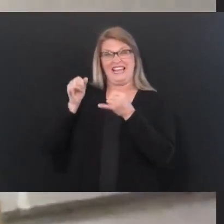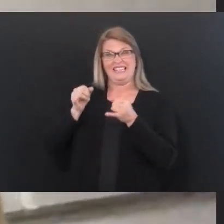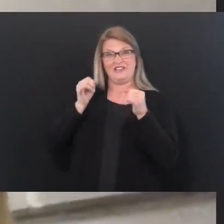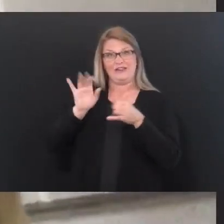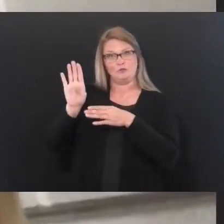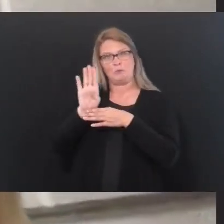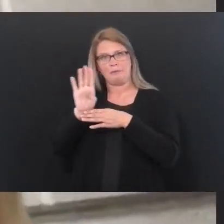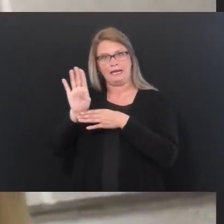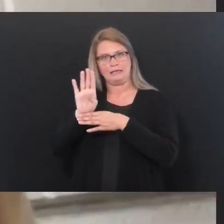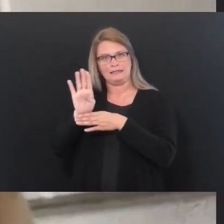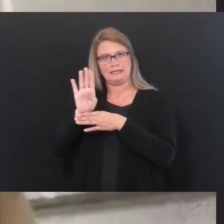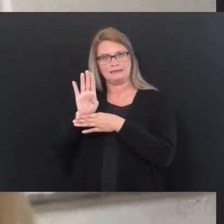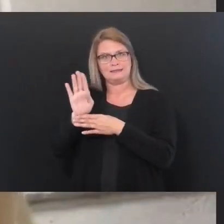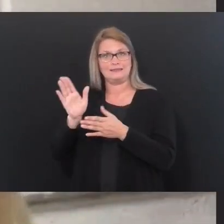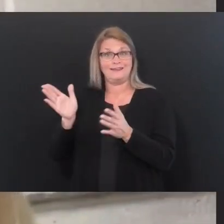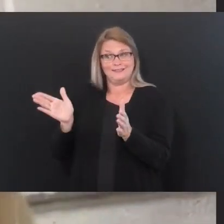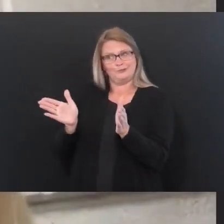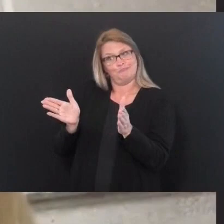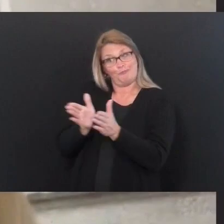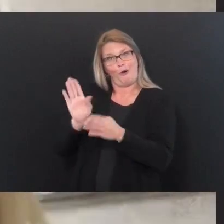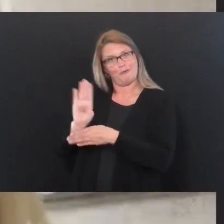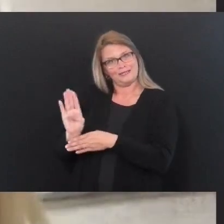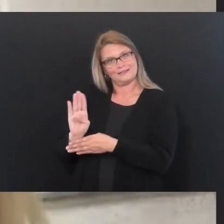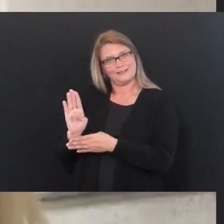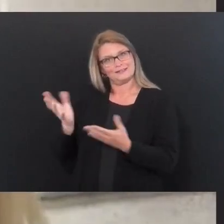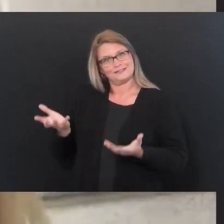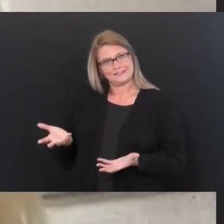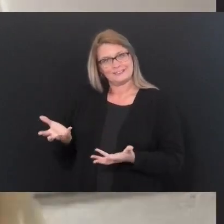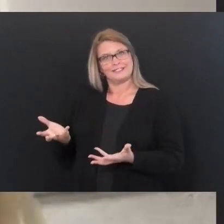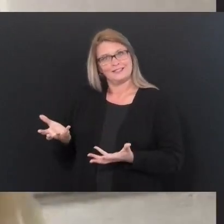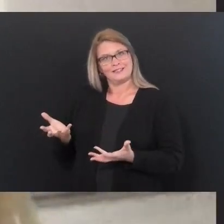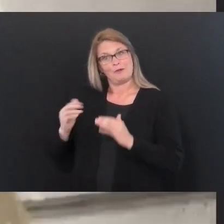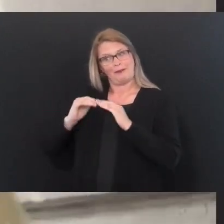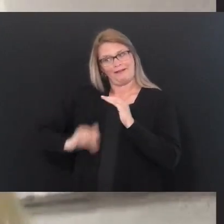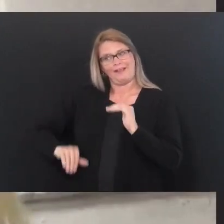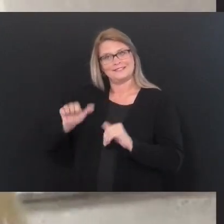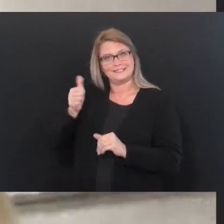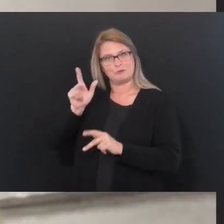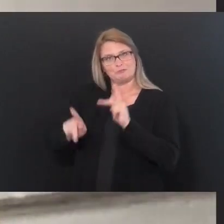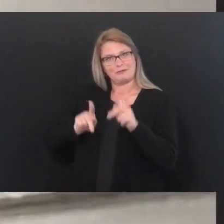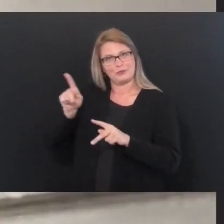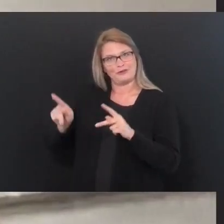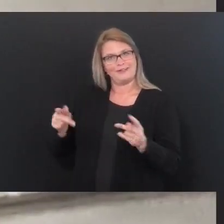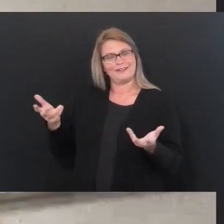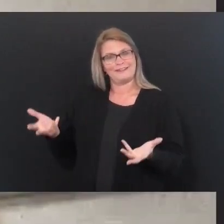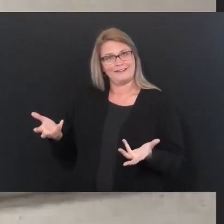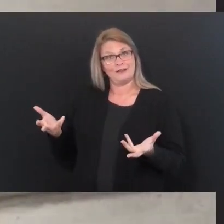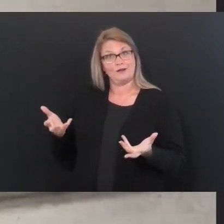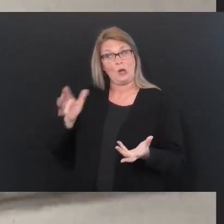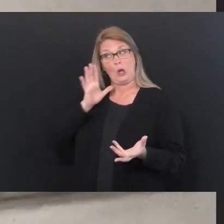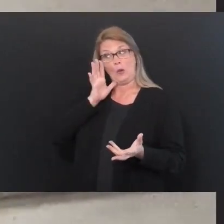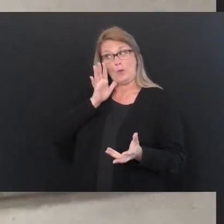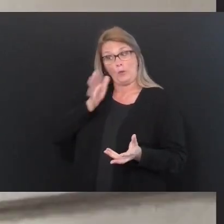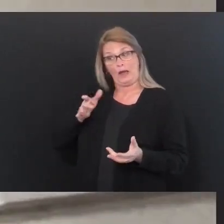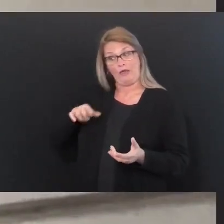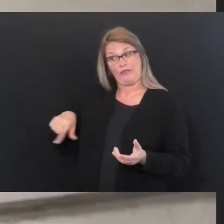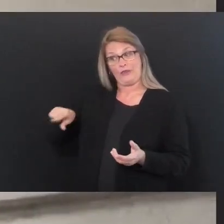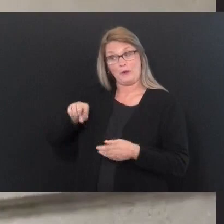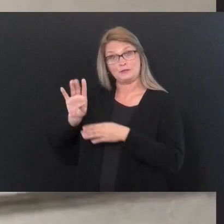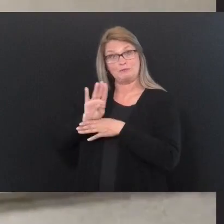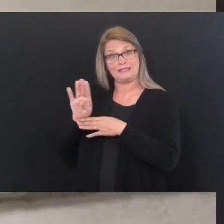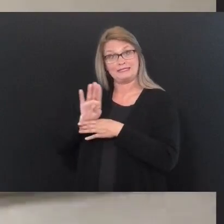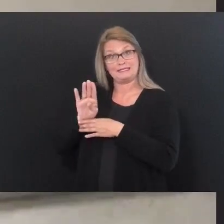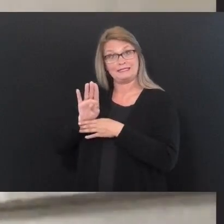facility that is smaller than 10 people? And I guess, would those small businesses be